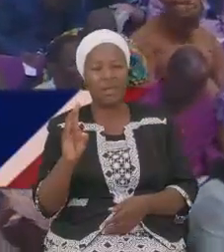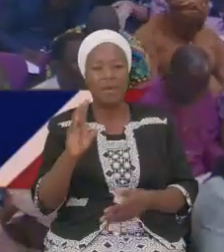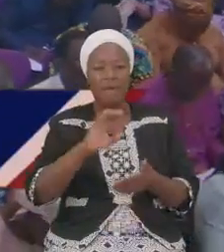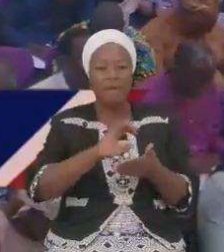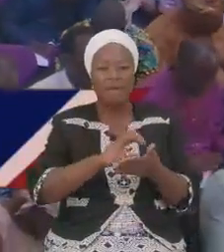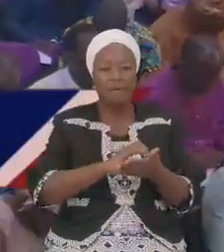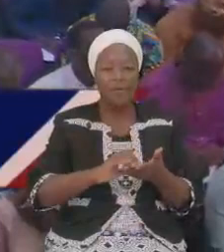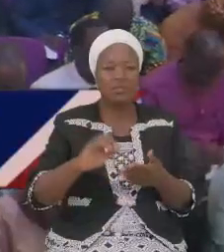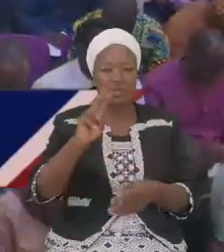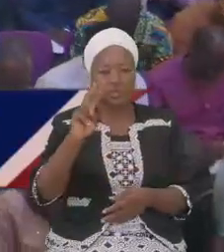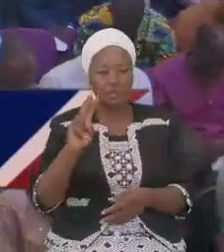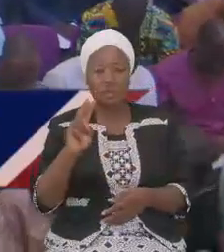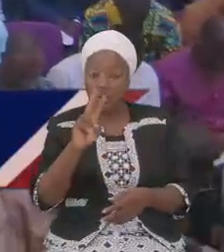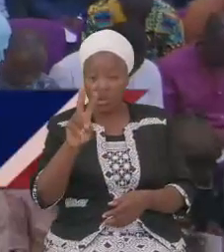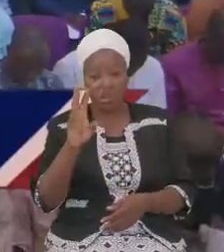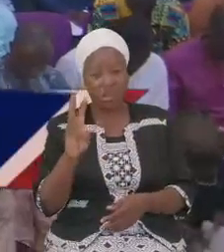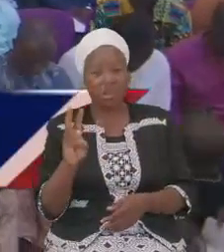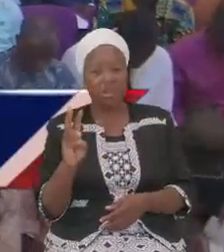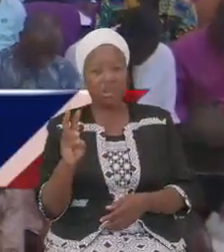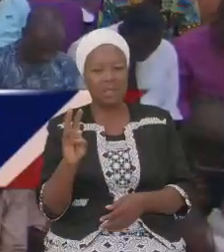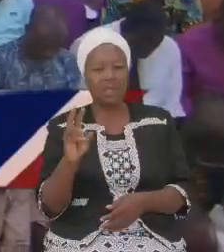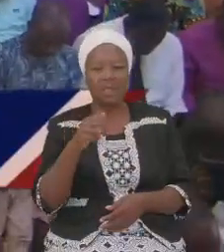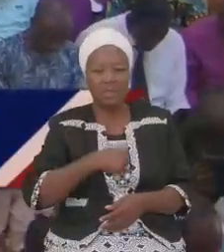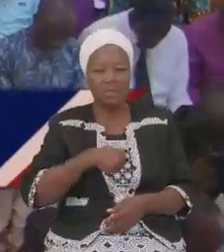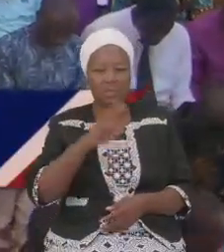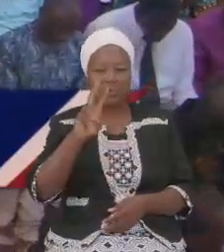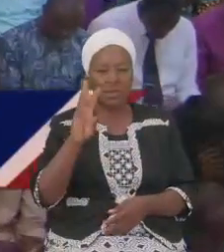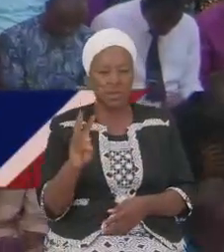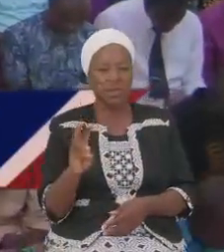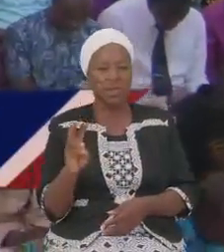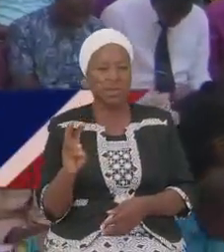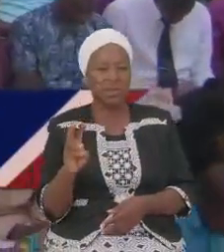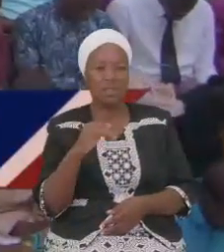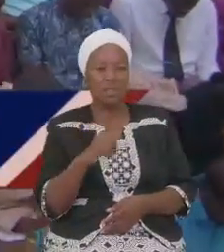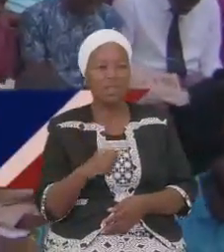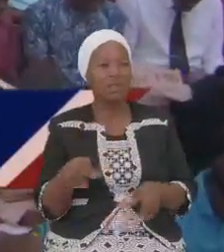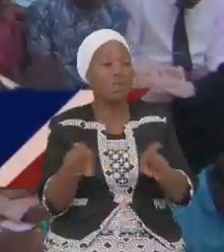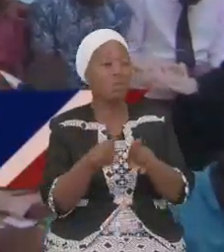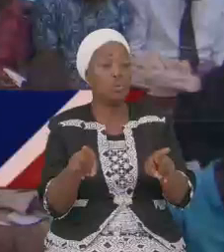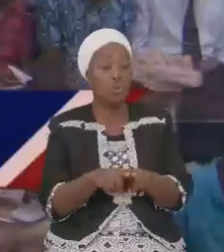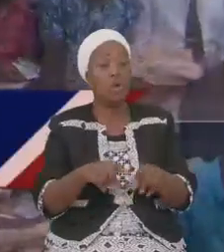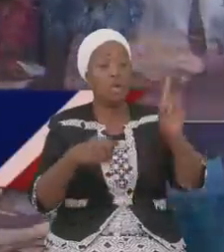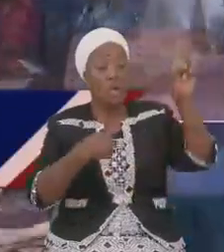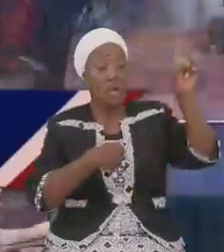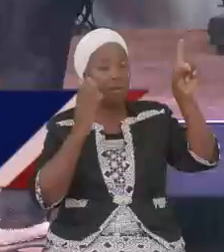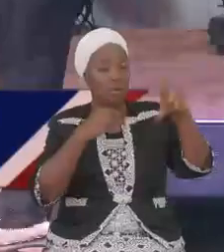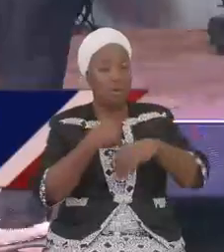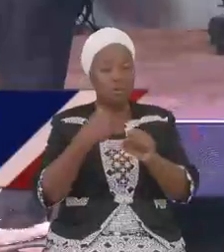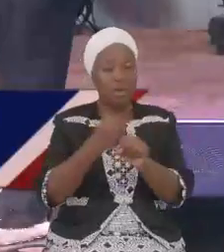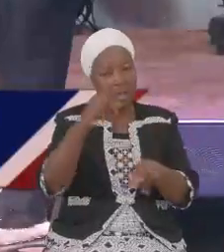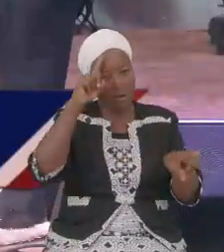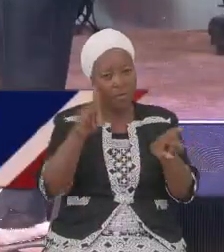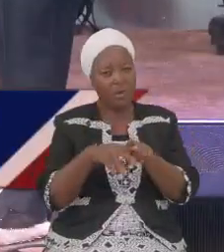reading from verse 26, it says in verse 26, it says, moreover, I will make a covenant